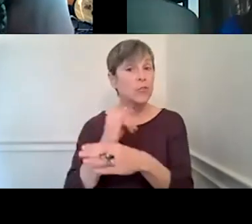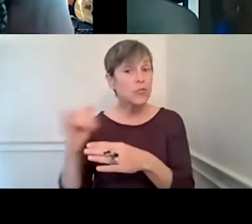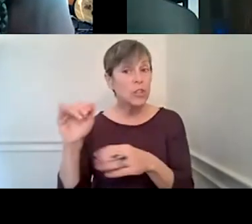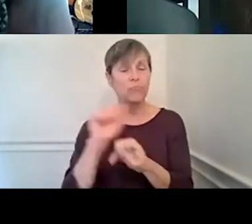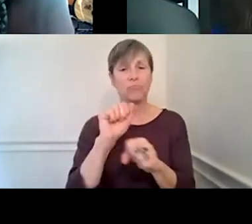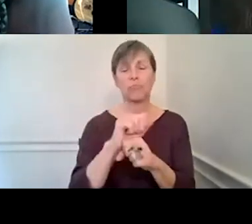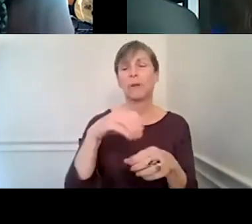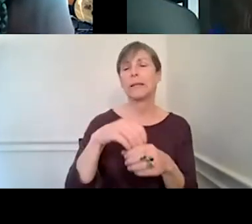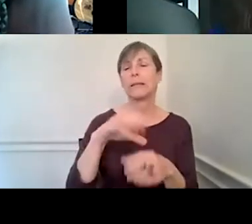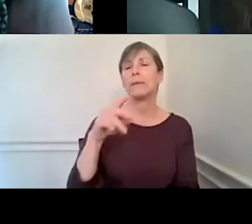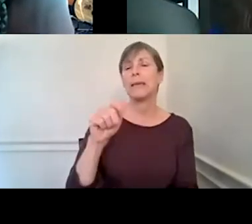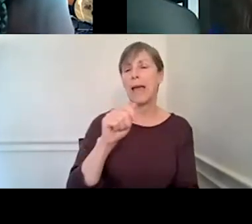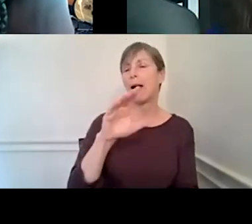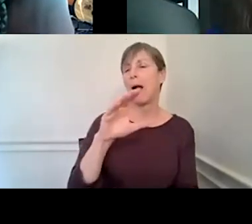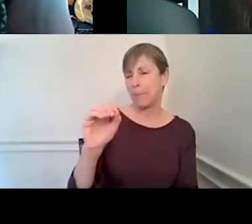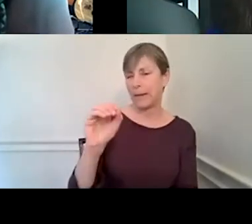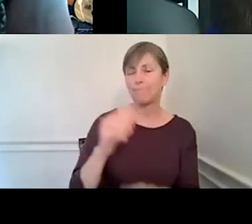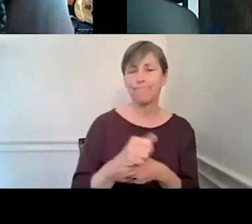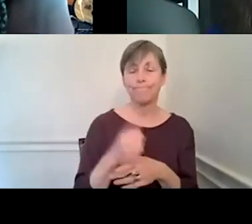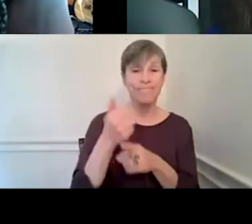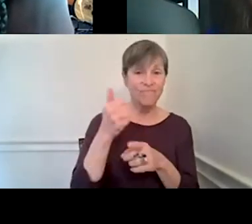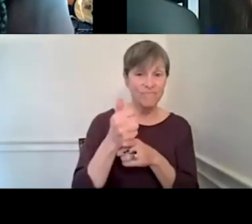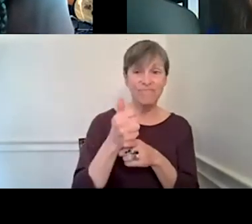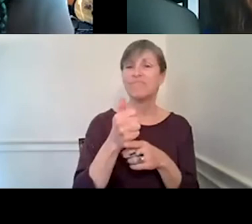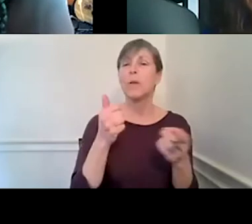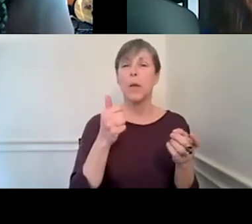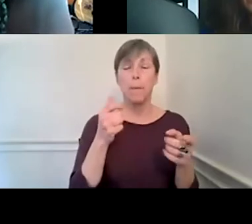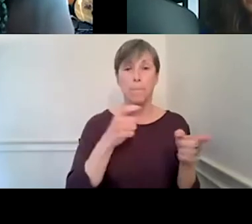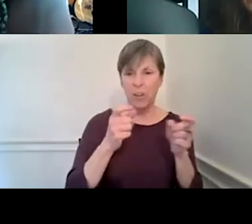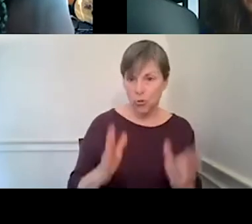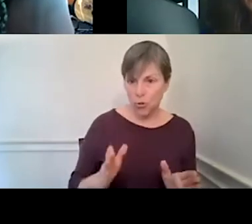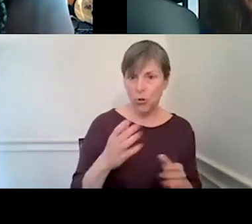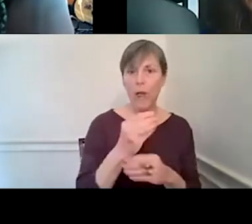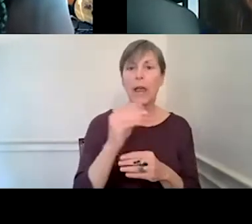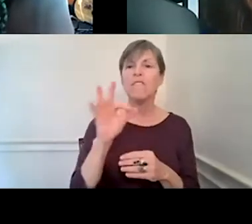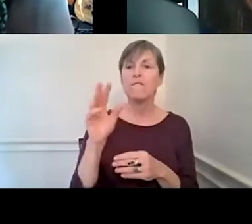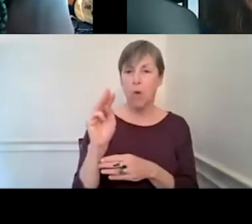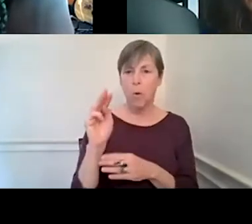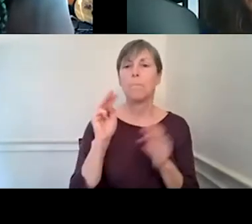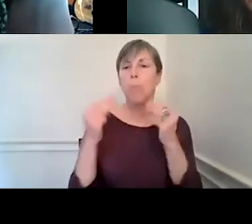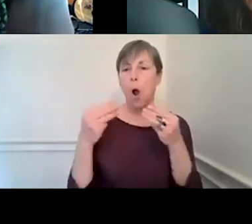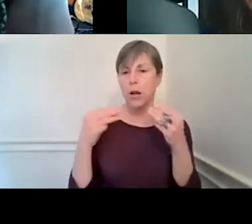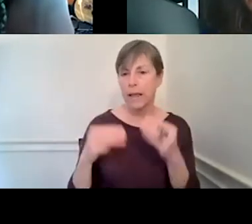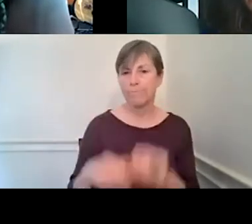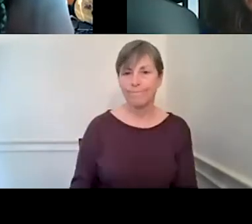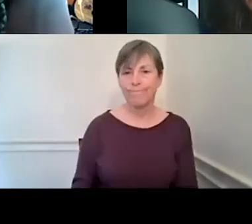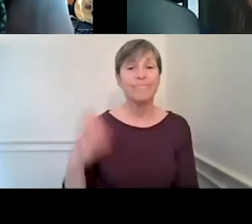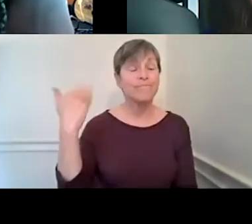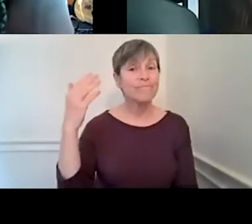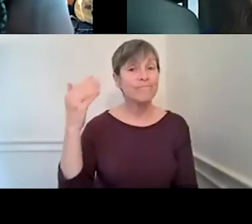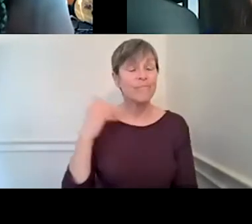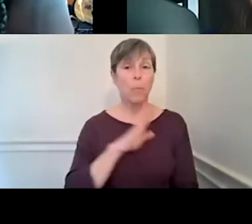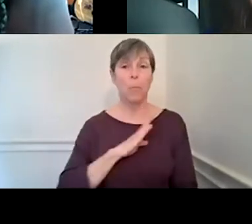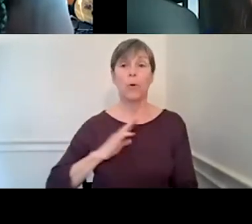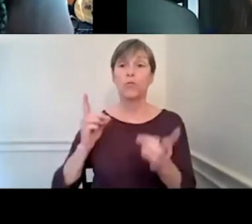EFPR, in which she was an audit manager and also worked in firm marketing. She is past president and member of the board of directors of the Rochester